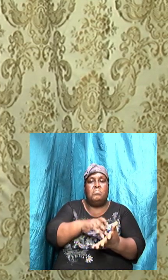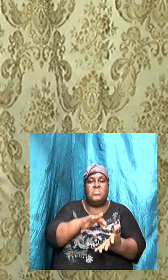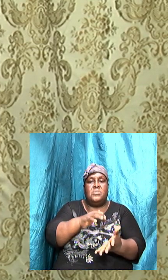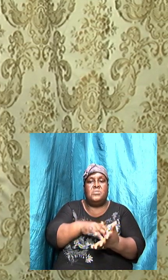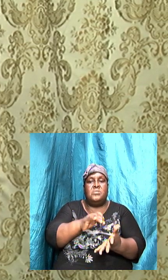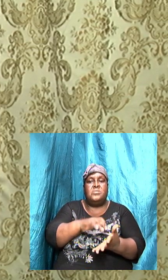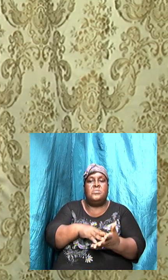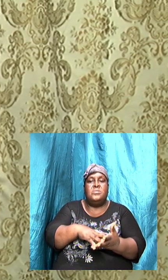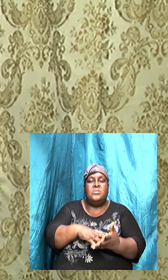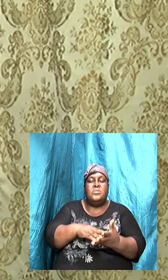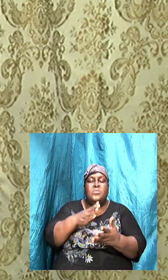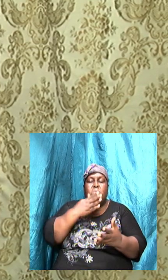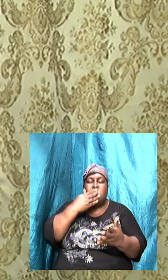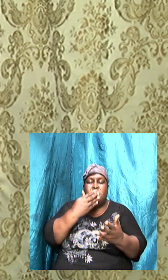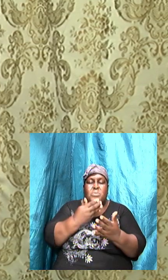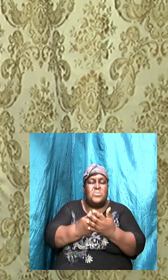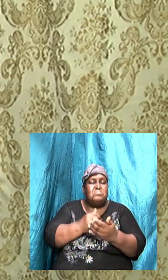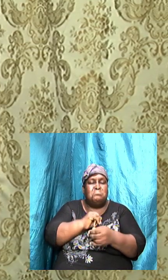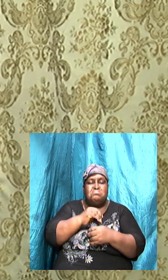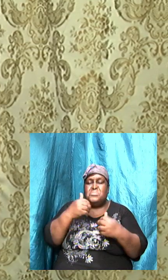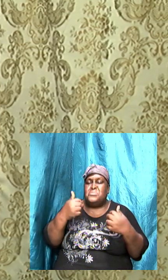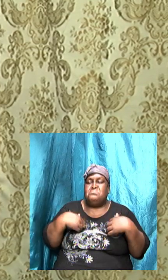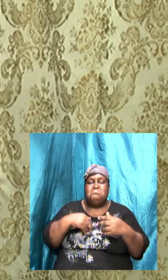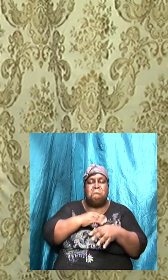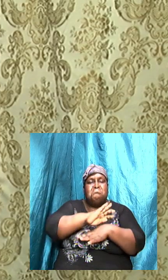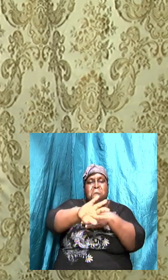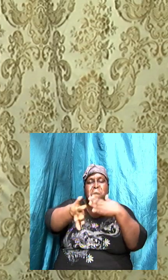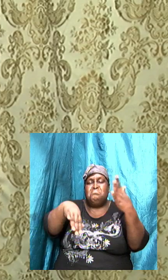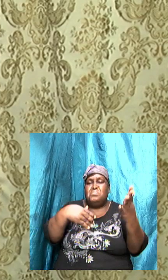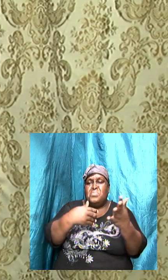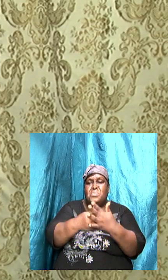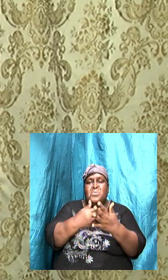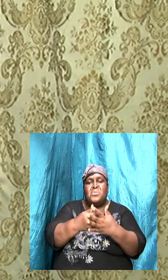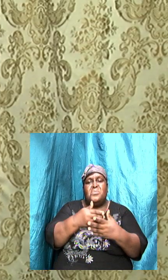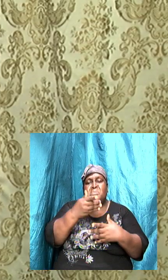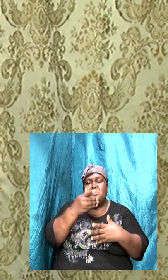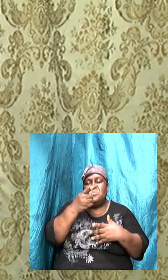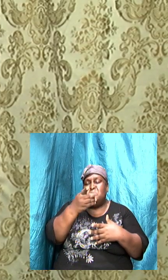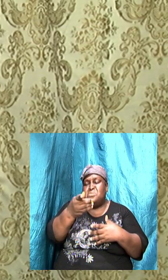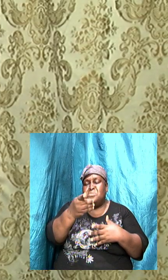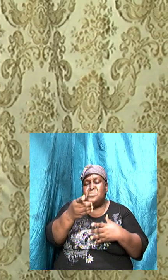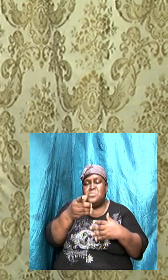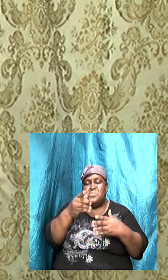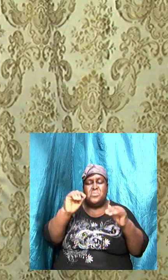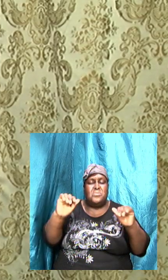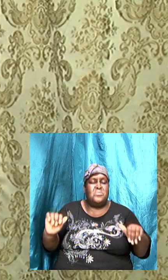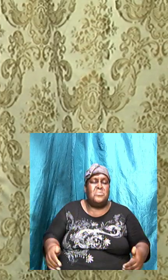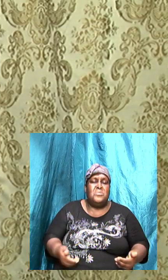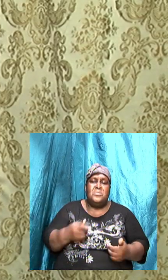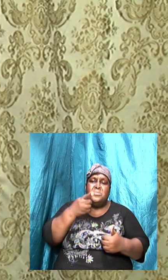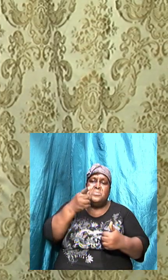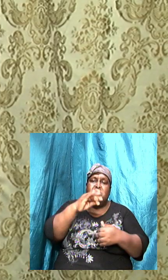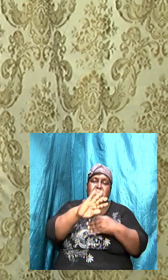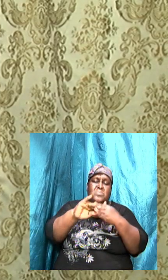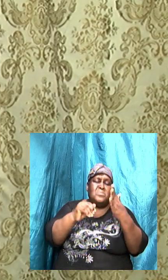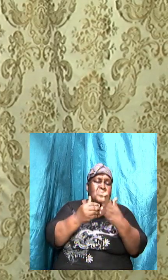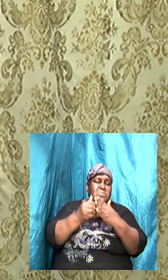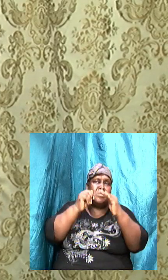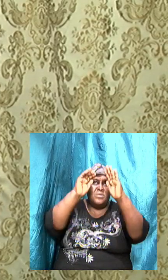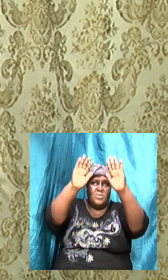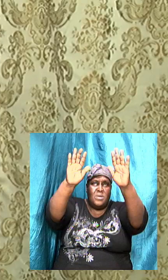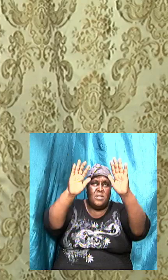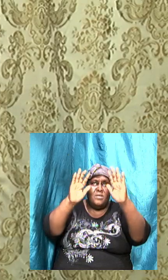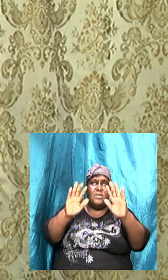So good to have all the saints of God. I greet you all in the wonderful, precious